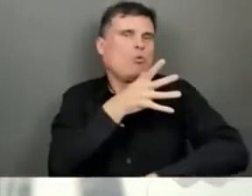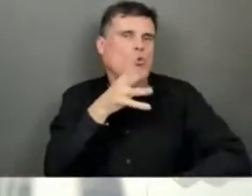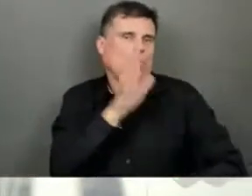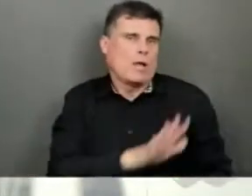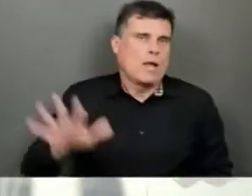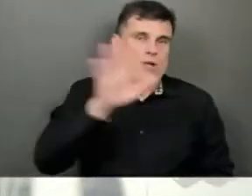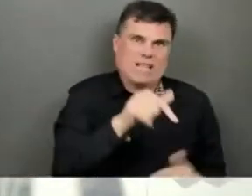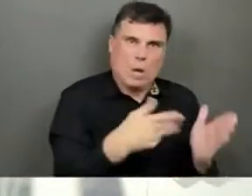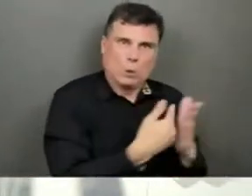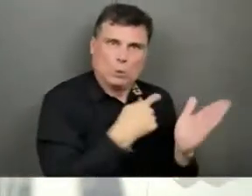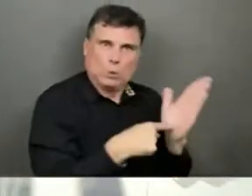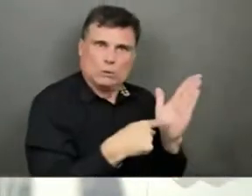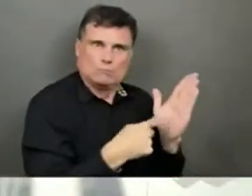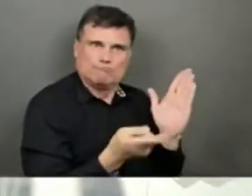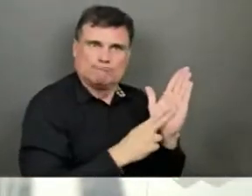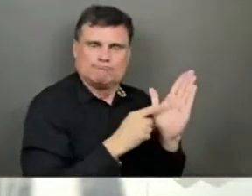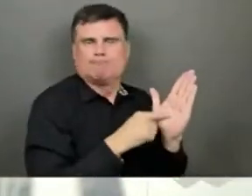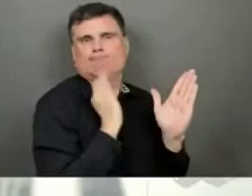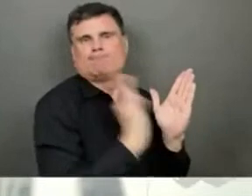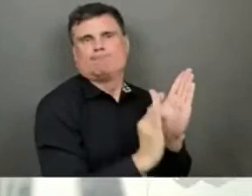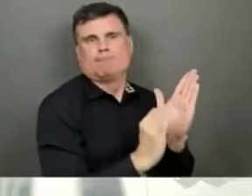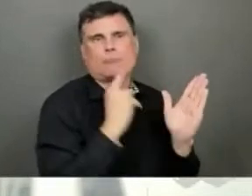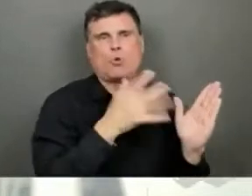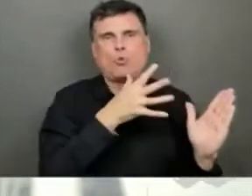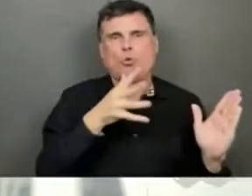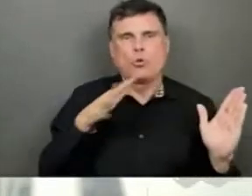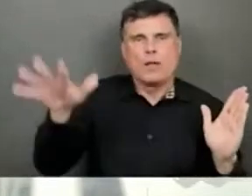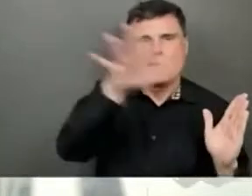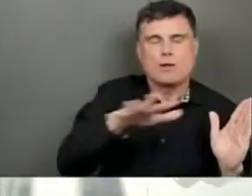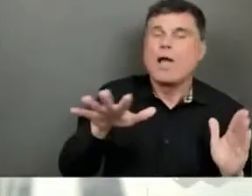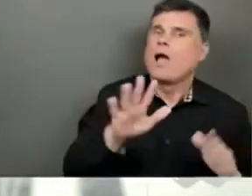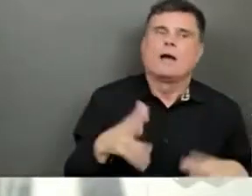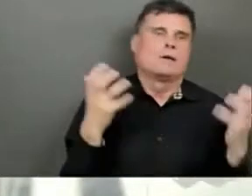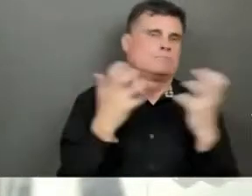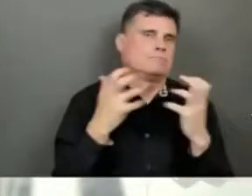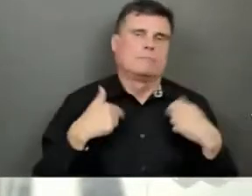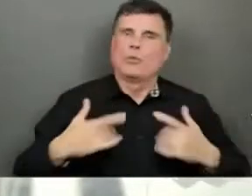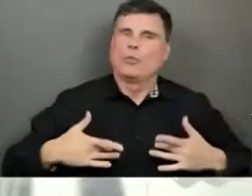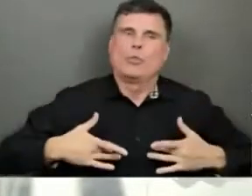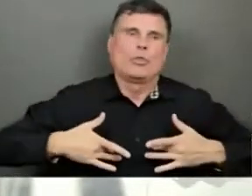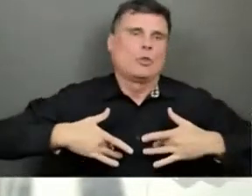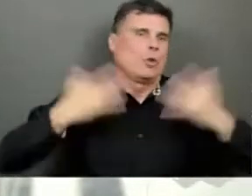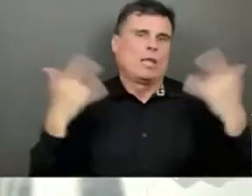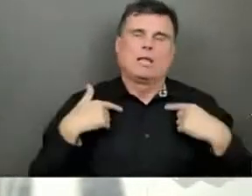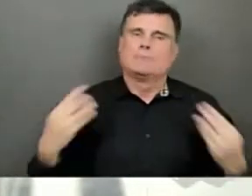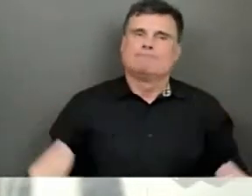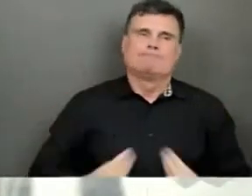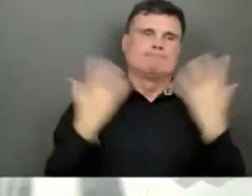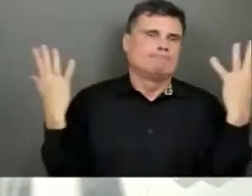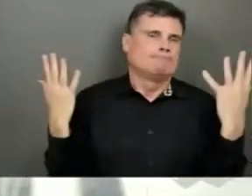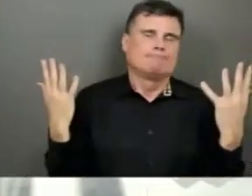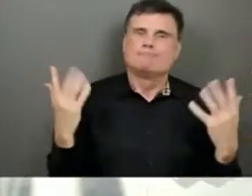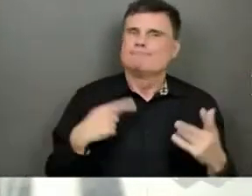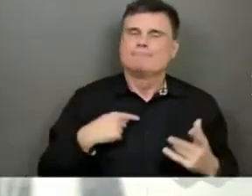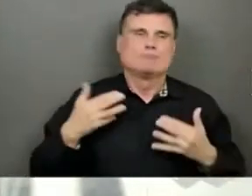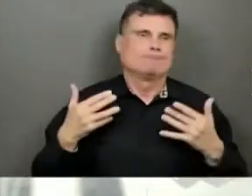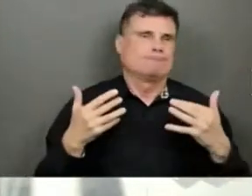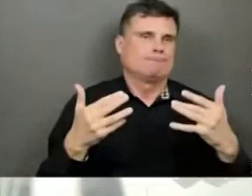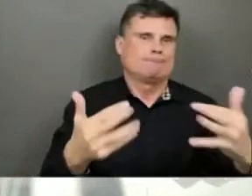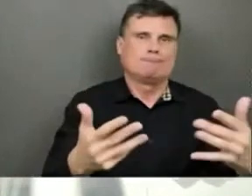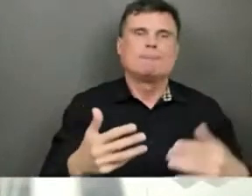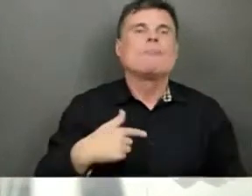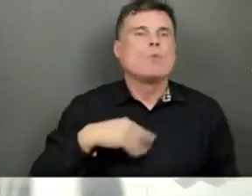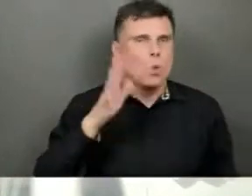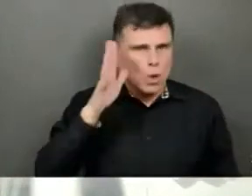So I just can't tell you how delighted I am about how it's gone. And that doesn't mean there aren't going to be